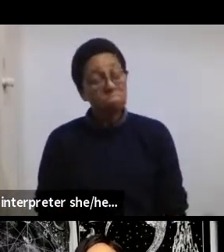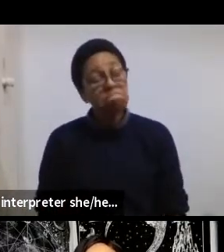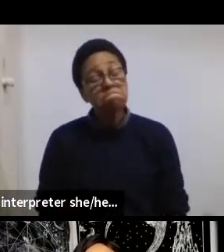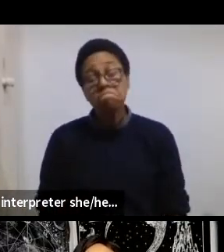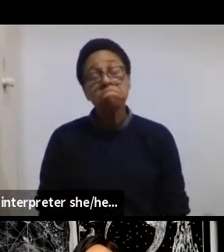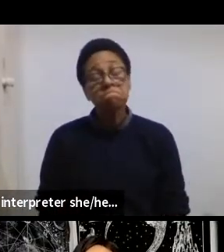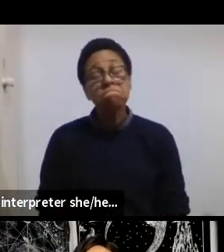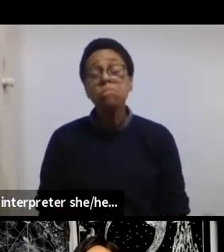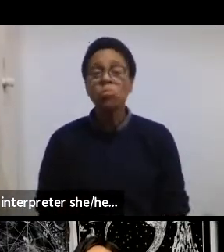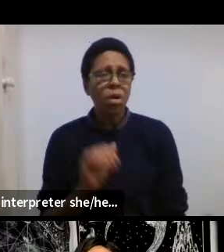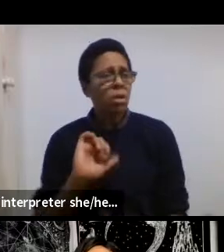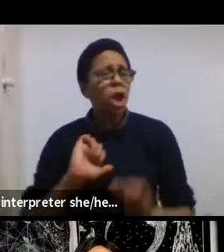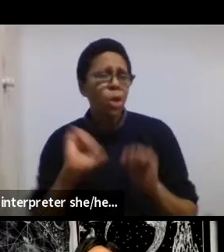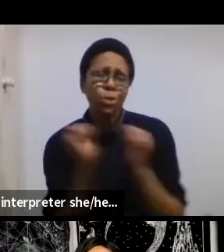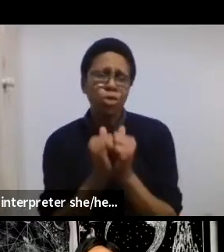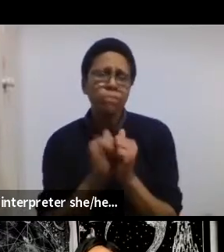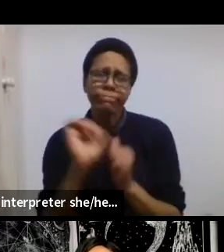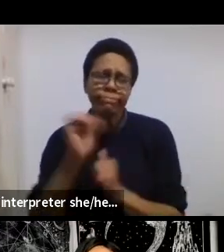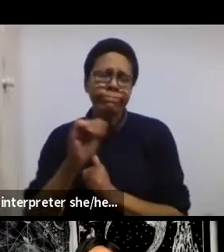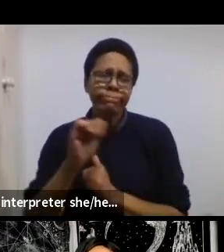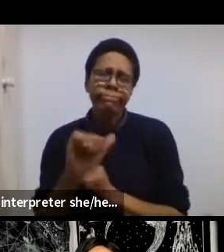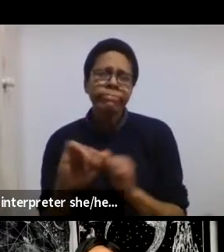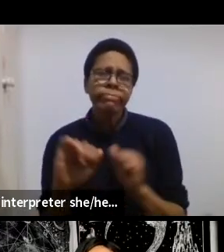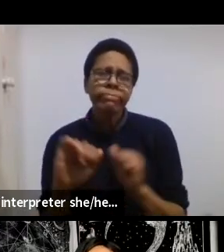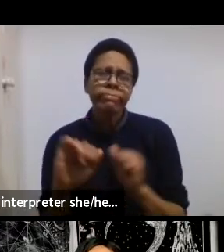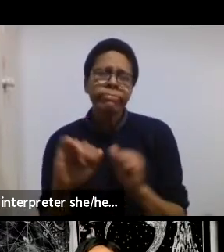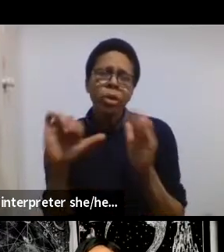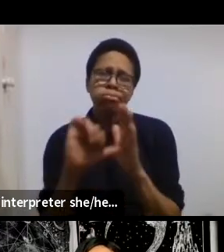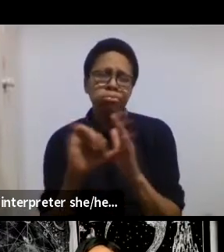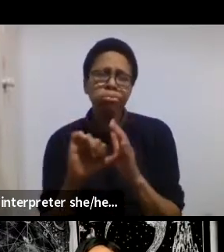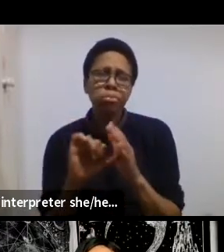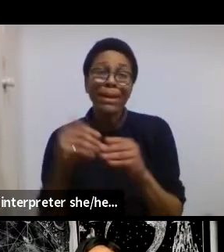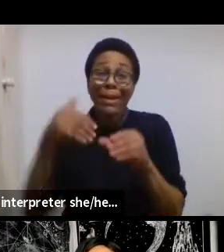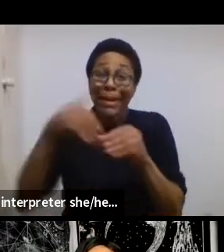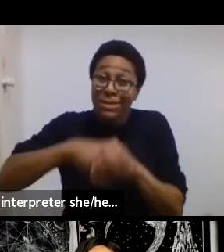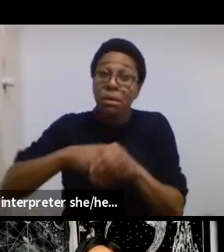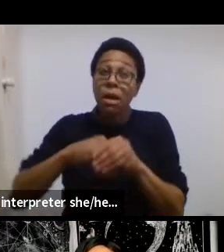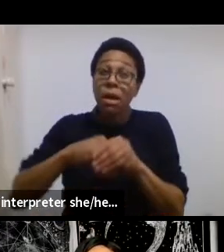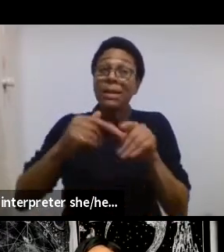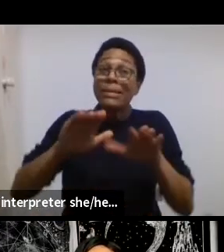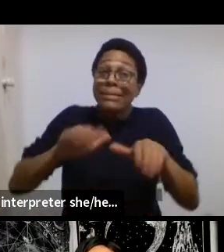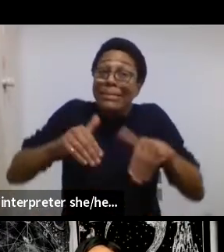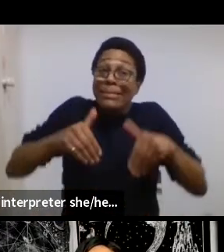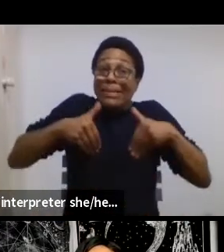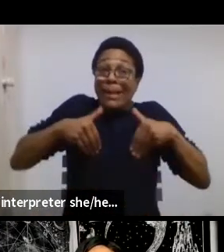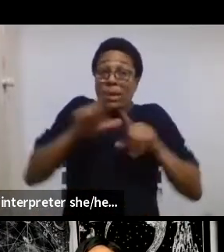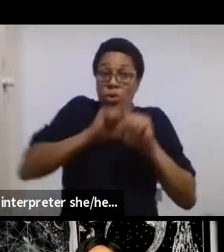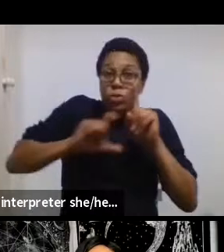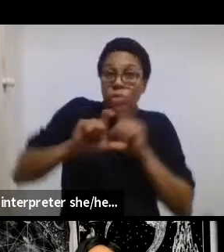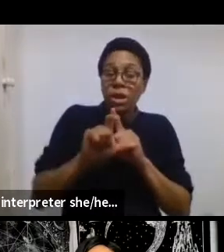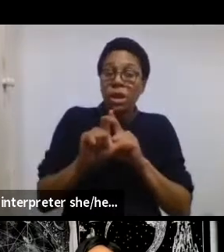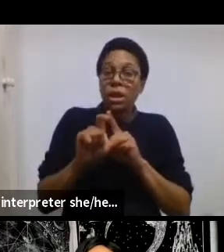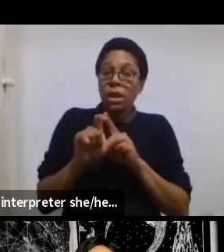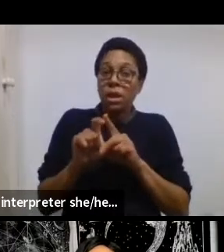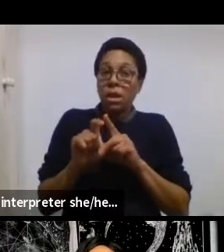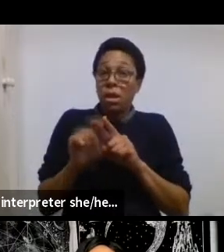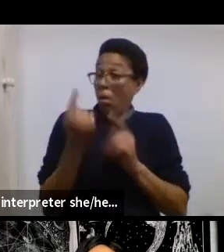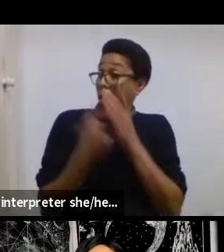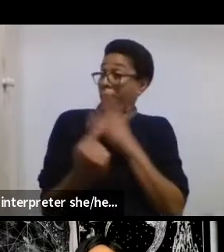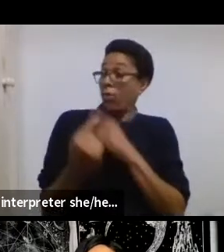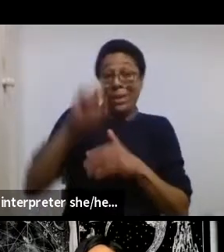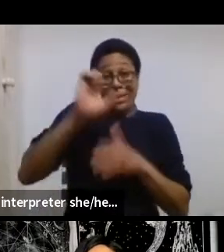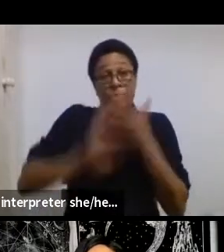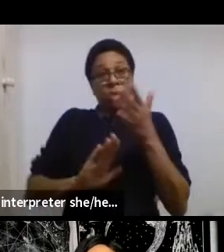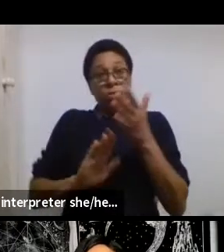It is difficult. And I think also within the ace community itself, which I've only experienced online apart from